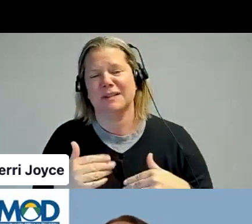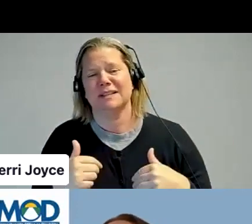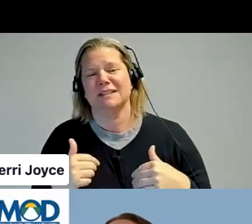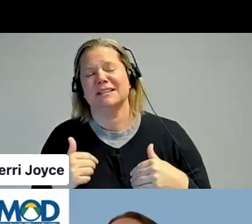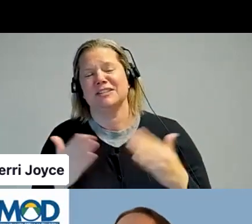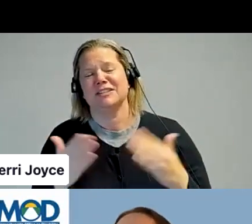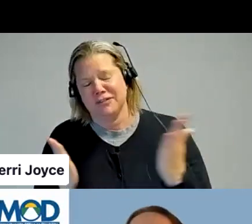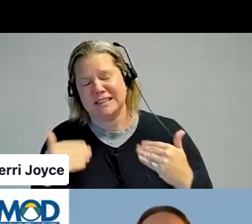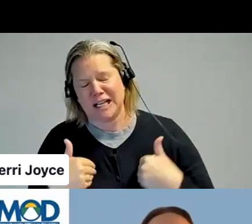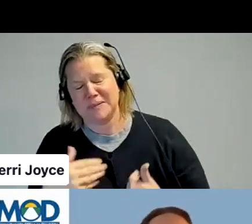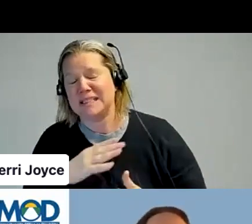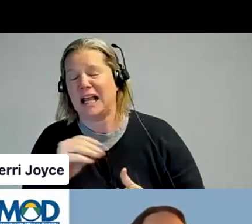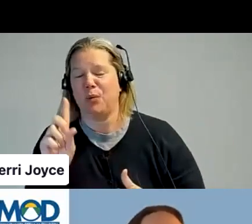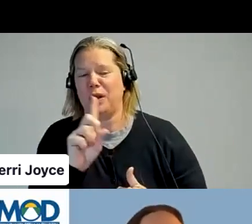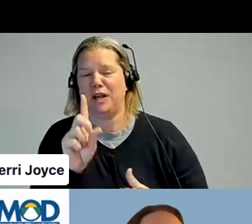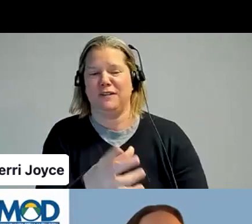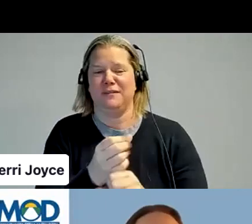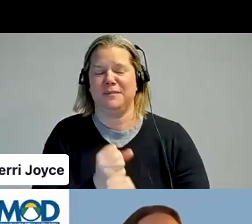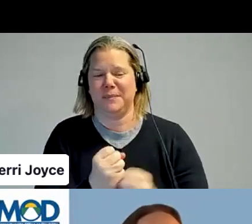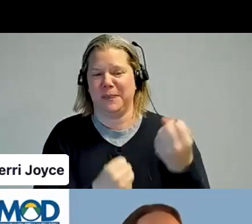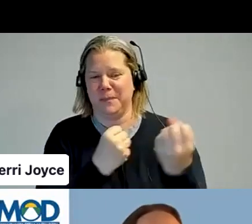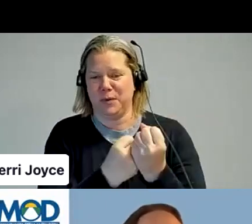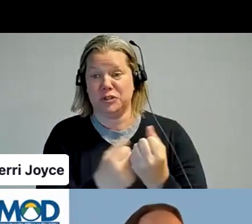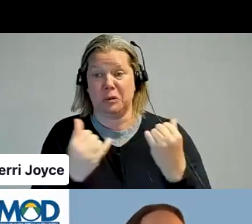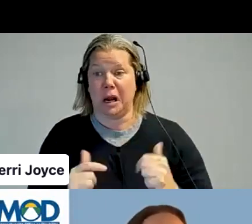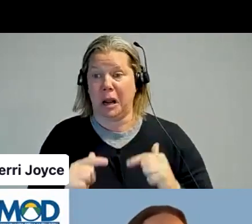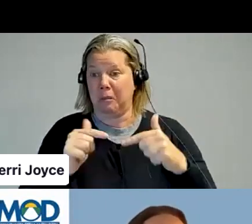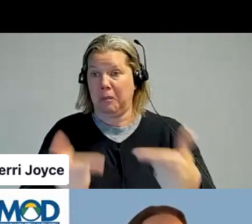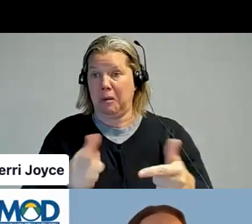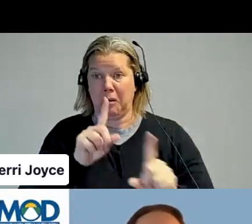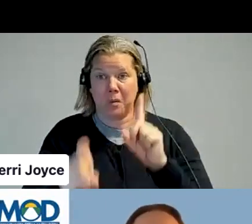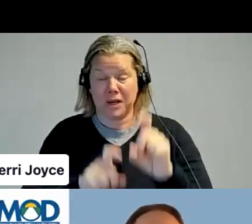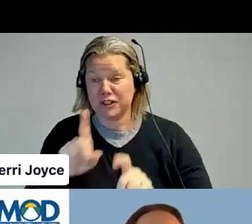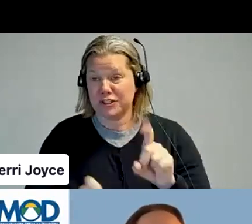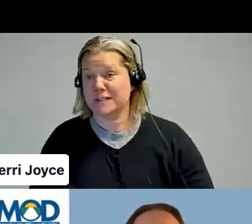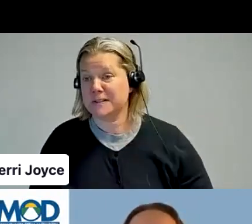move on now to questions.